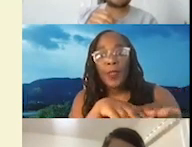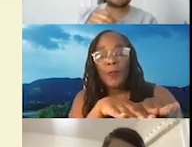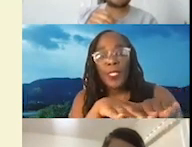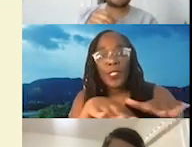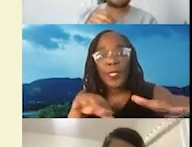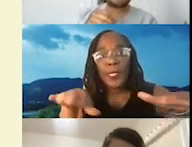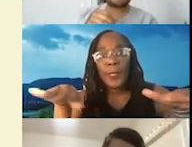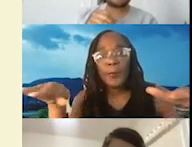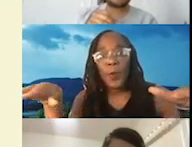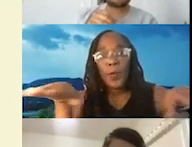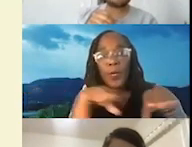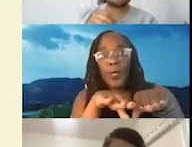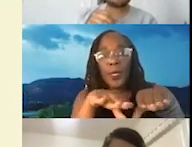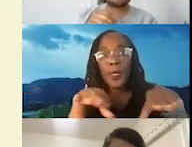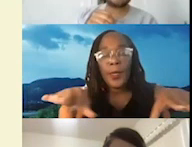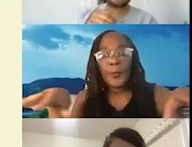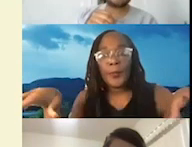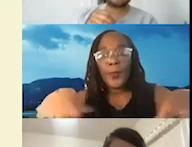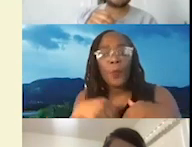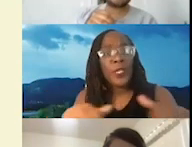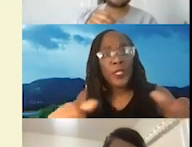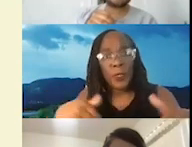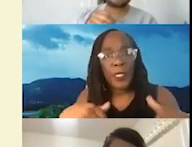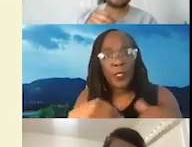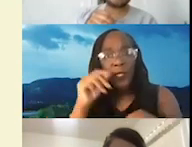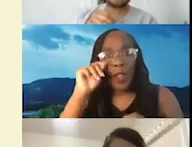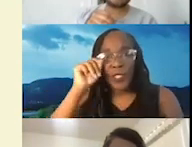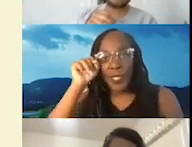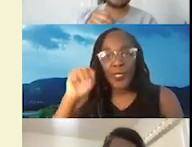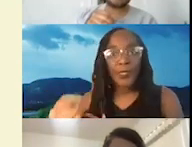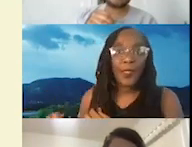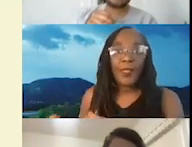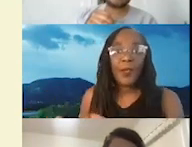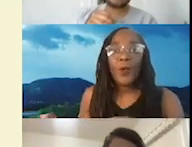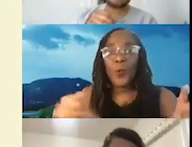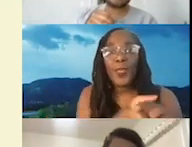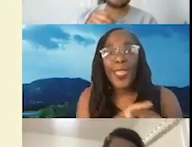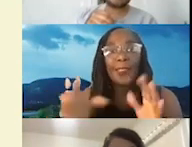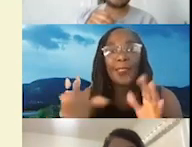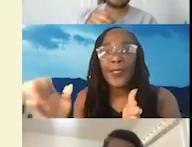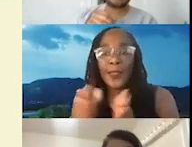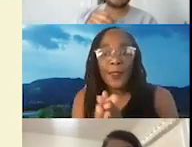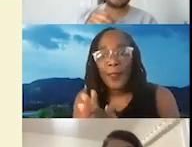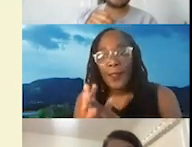making the conversation a little bit more more distributed, so it's not just, oh,